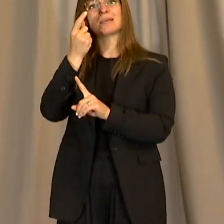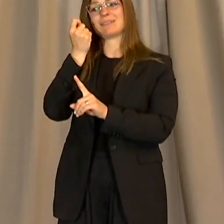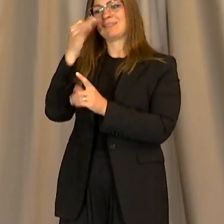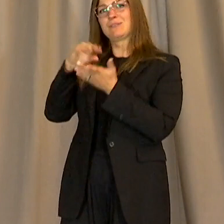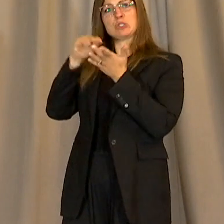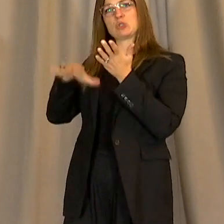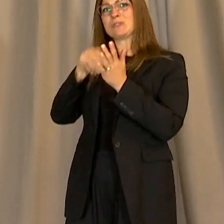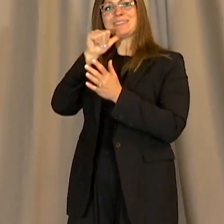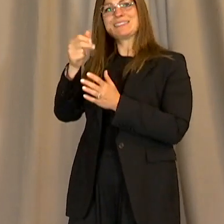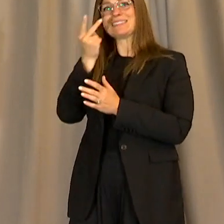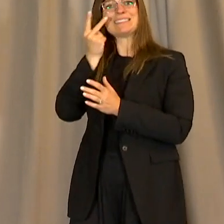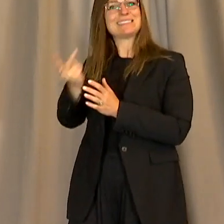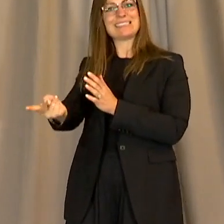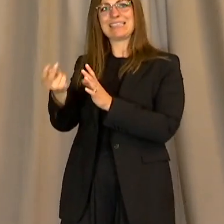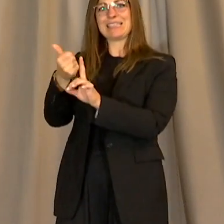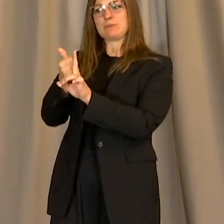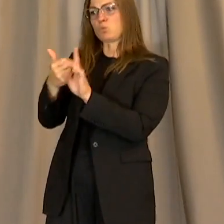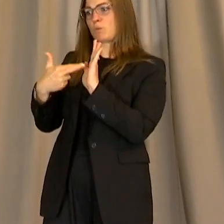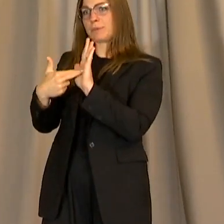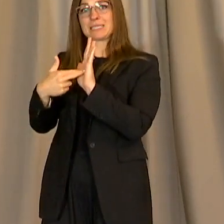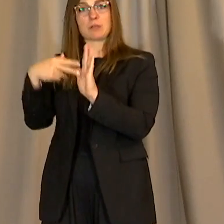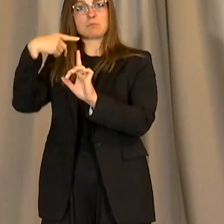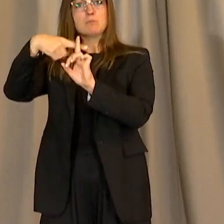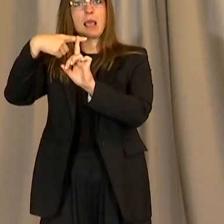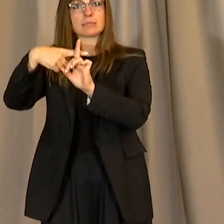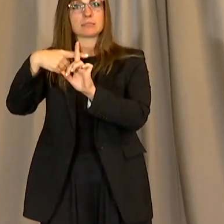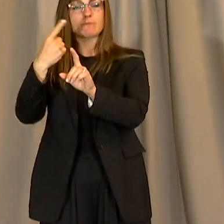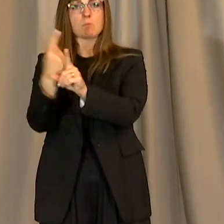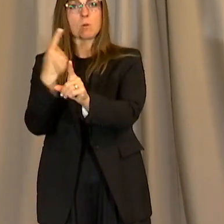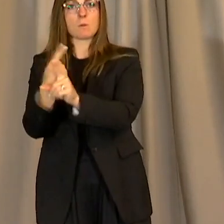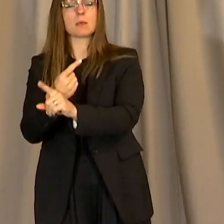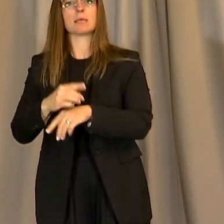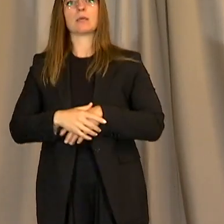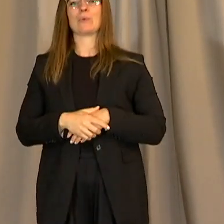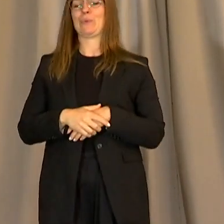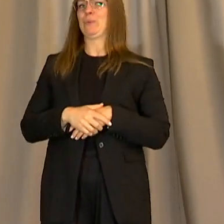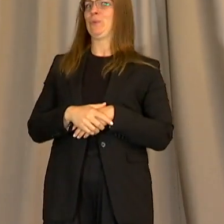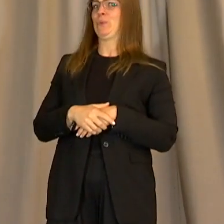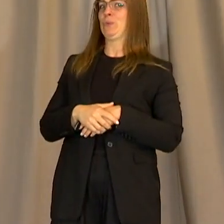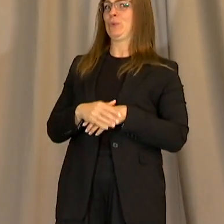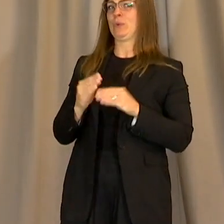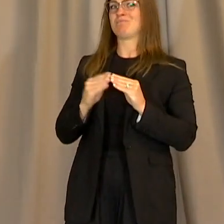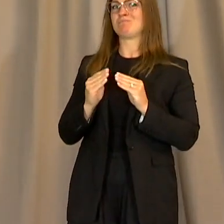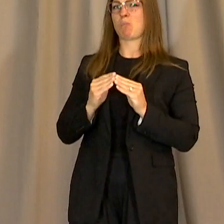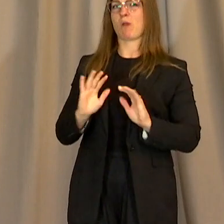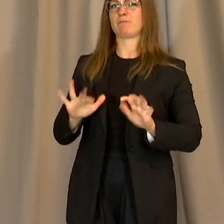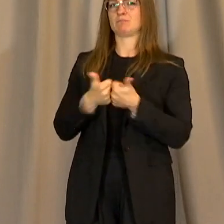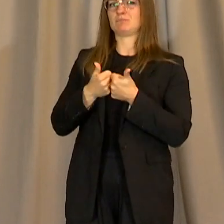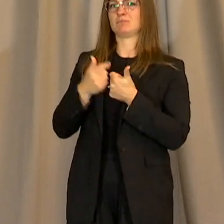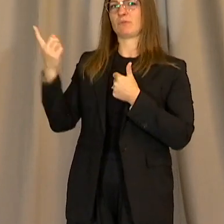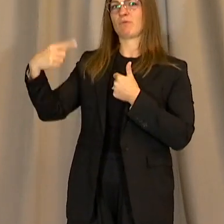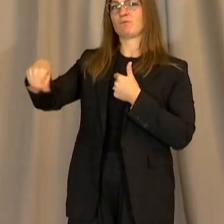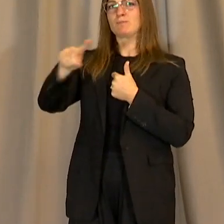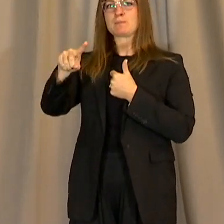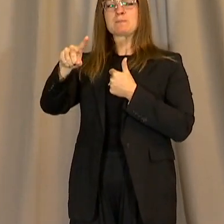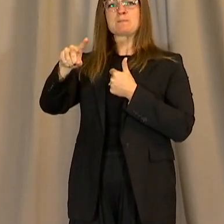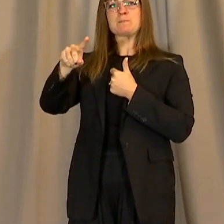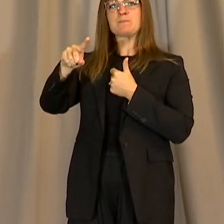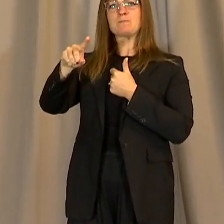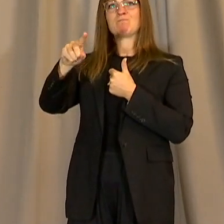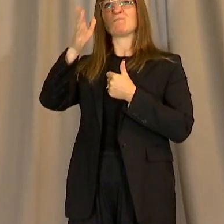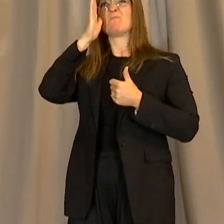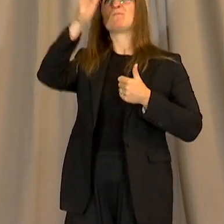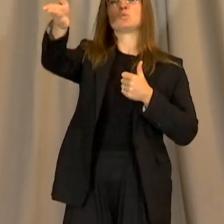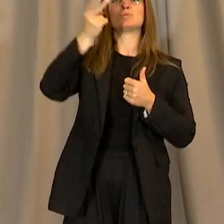themselves represented in positive aspects, it makes it more difficult for them to imagine where they can